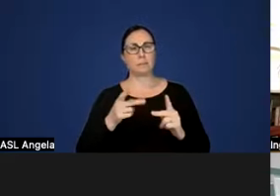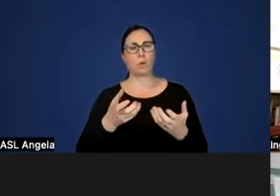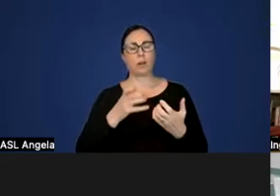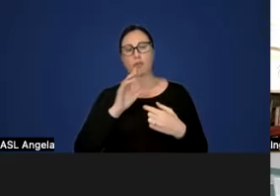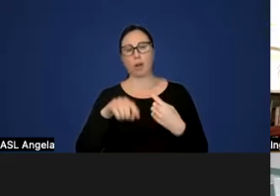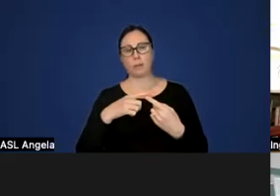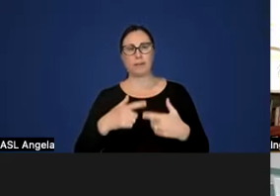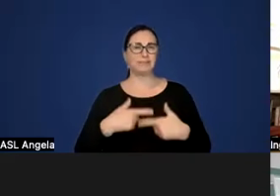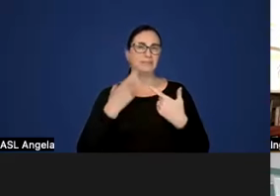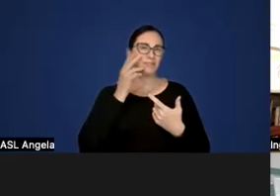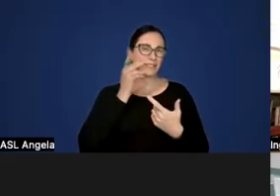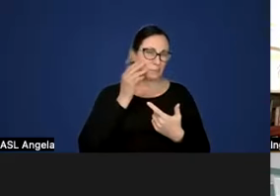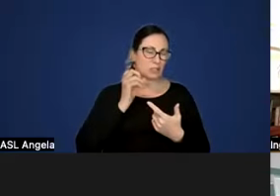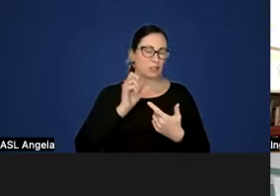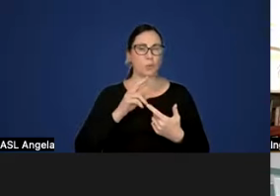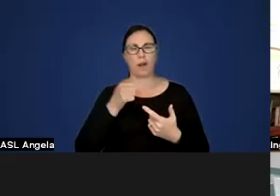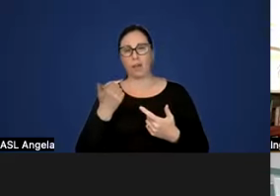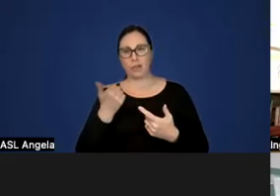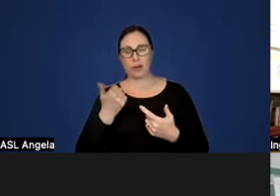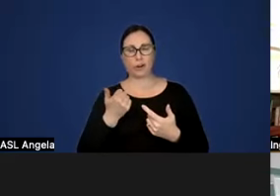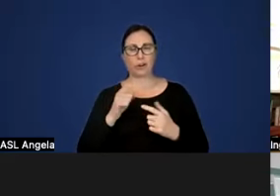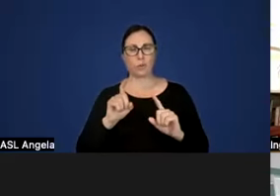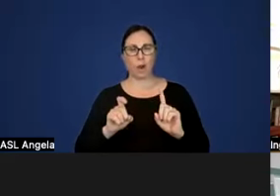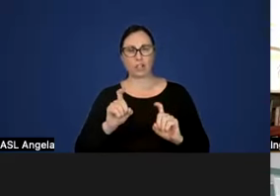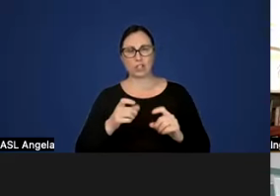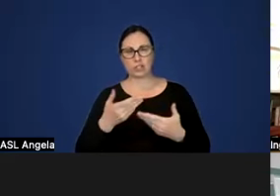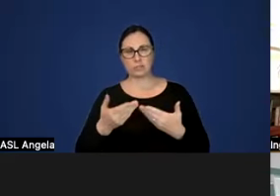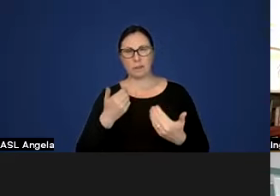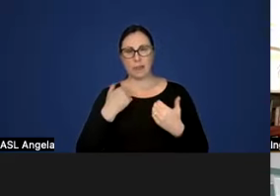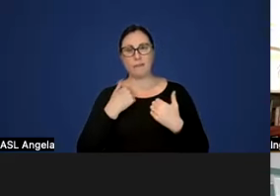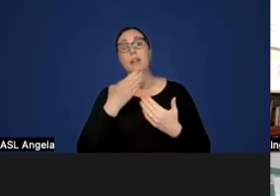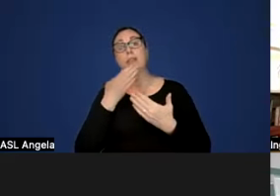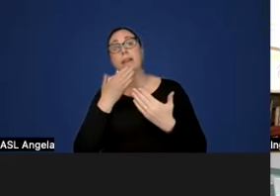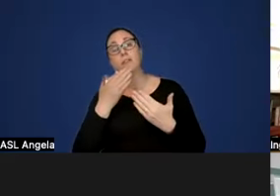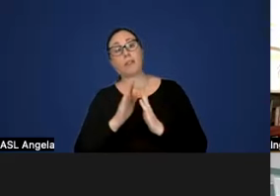other questions that you have? Brenda, thank you so much for that book recommendation.